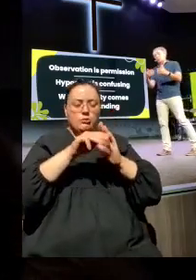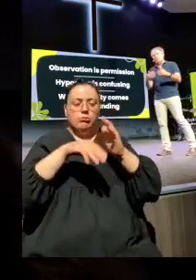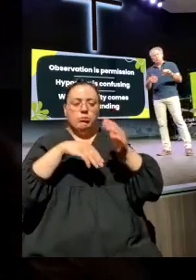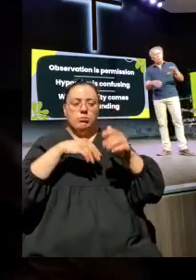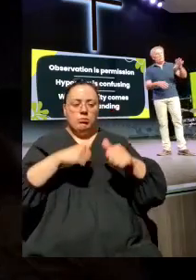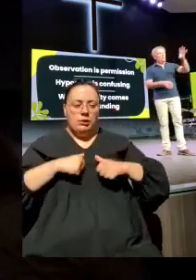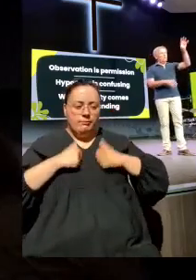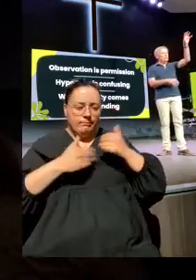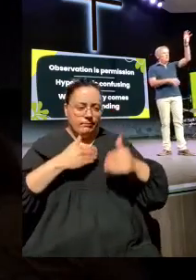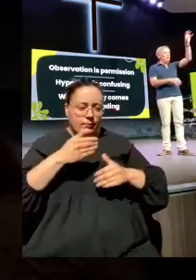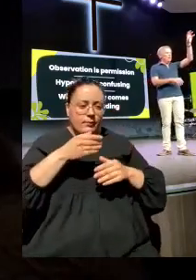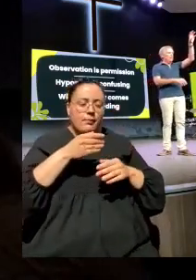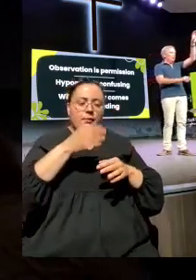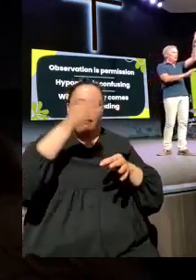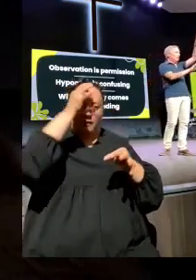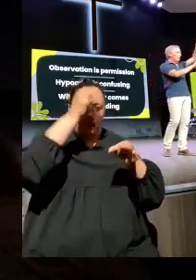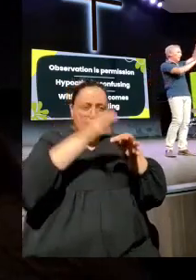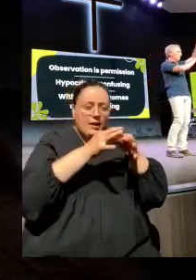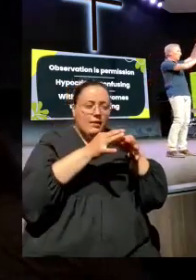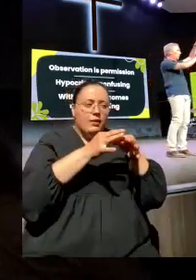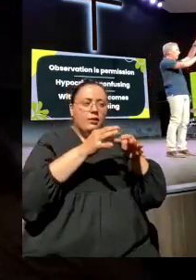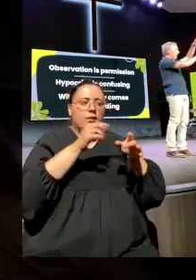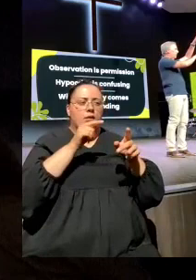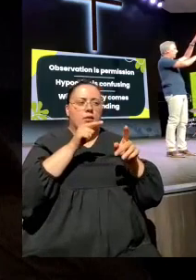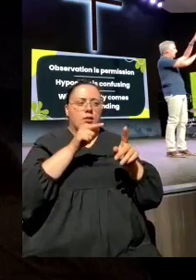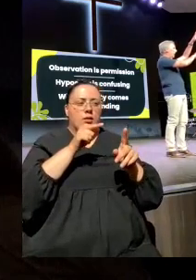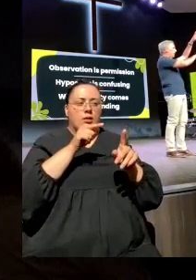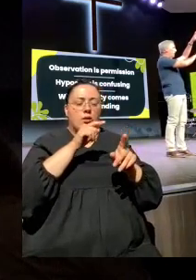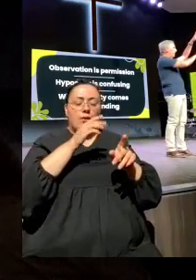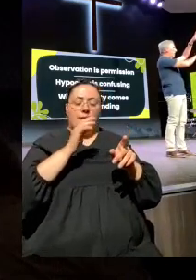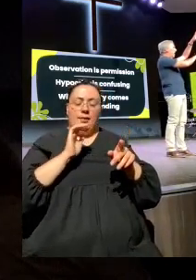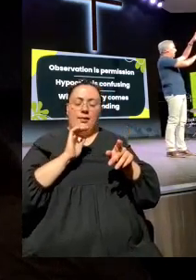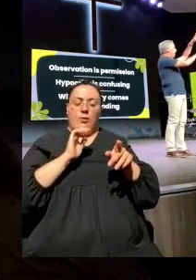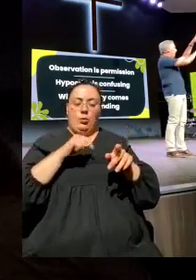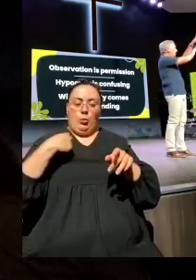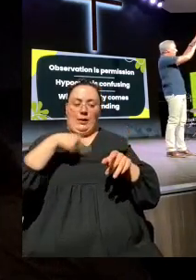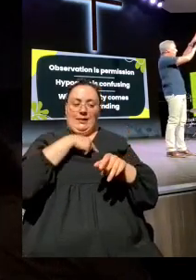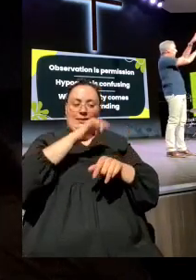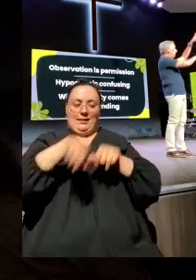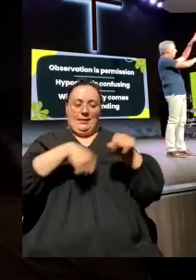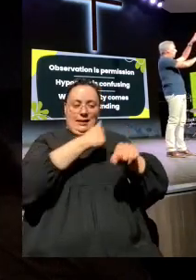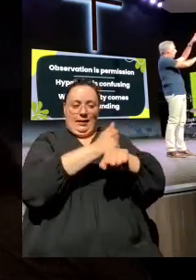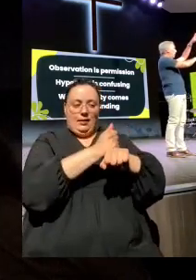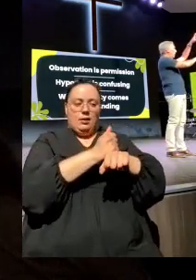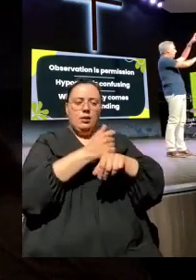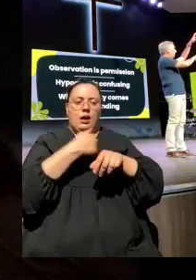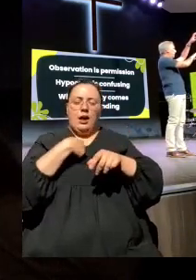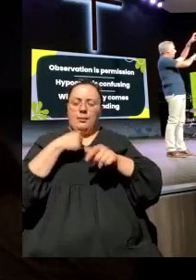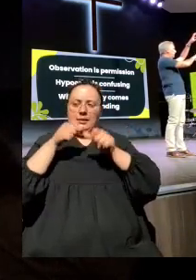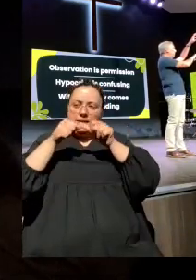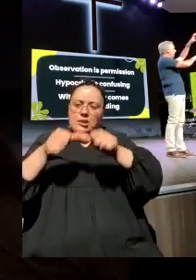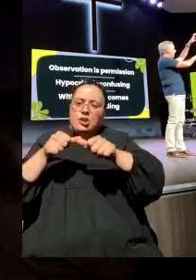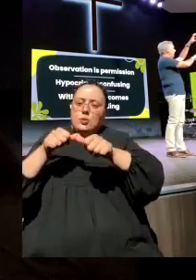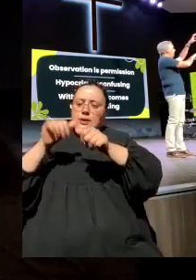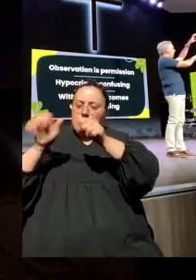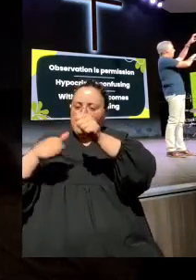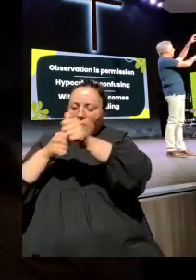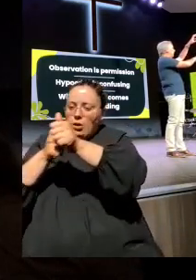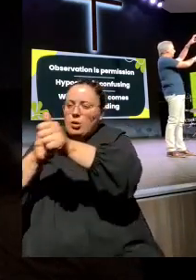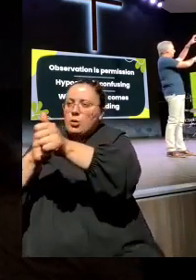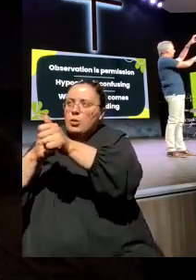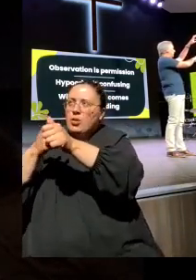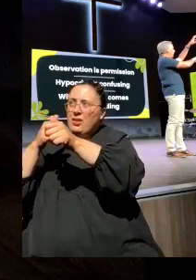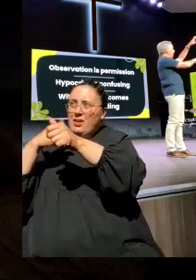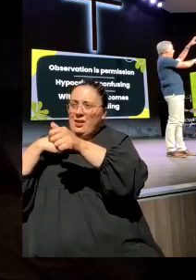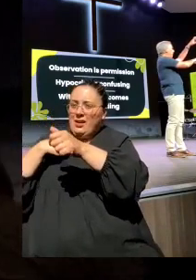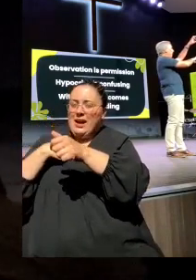mature, we understand this is the ideal I set and this is the reality that I live, and I'm constantly trying to reach my ideal, and I'm understanding that I'm not there